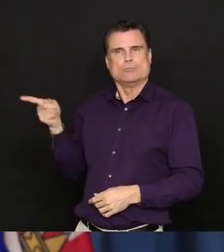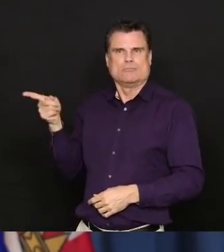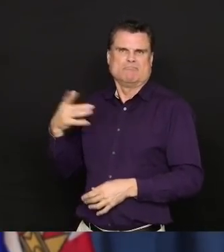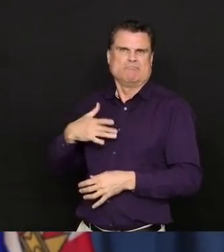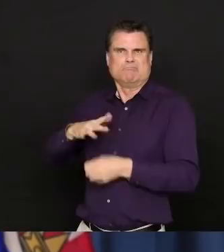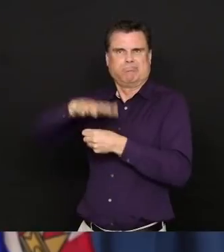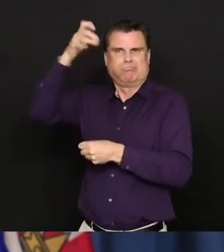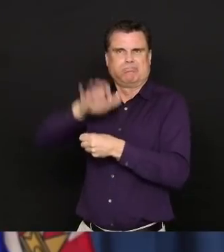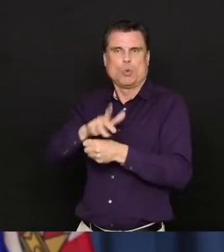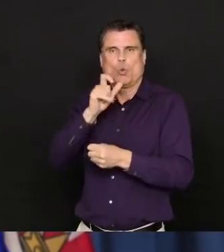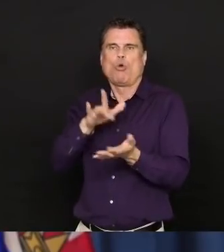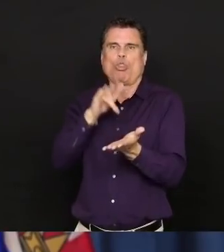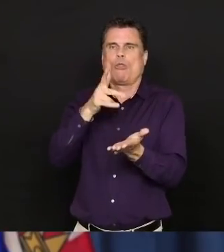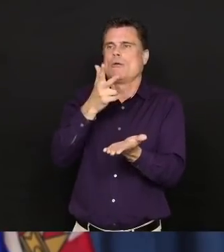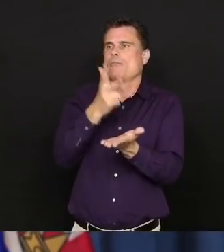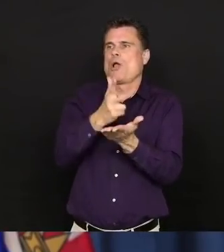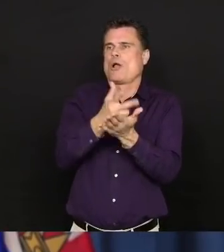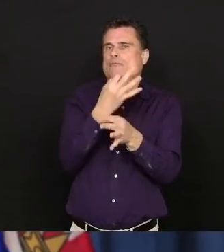of Health, and then